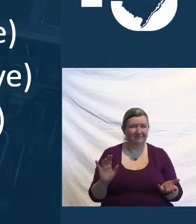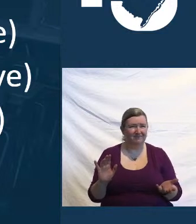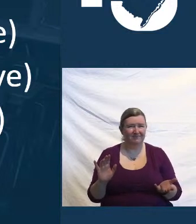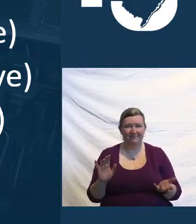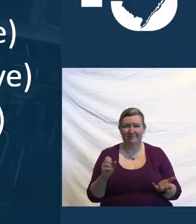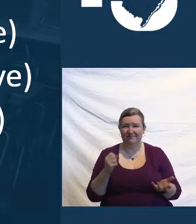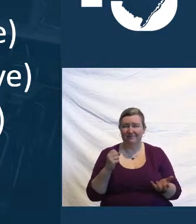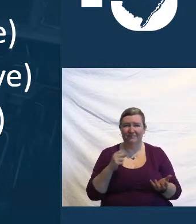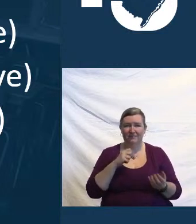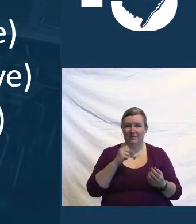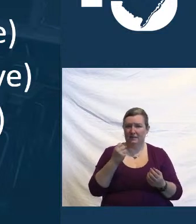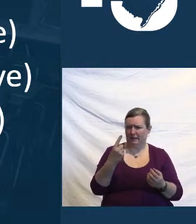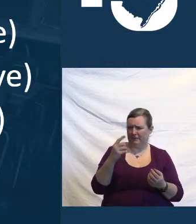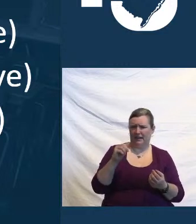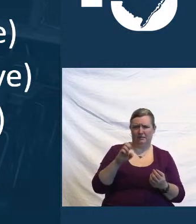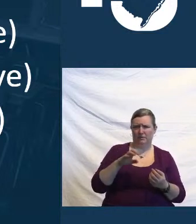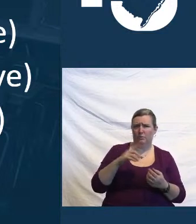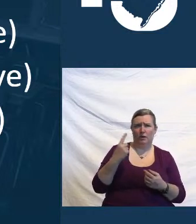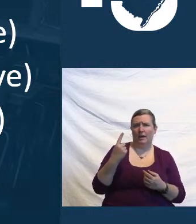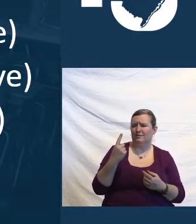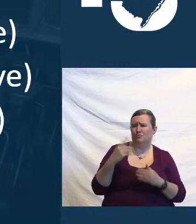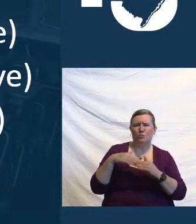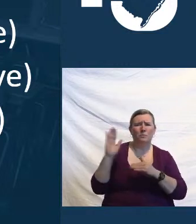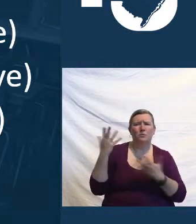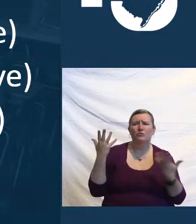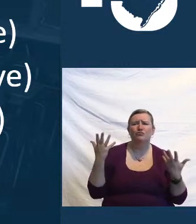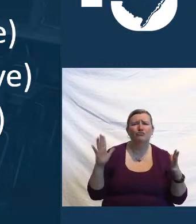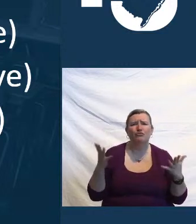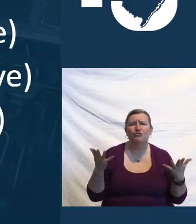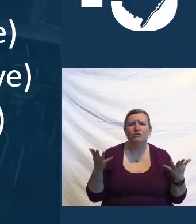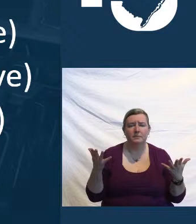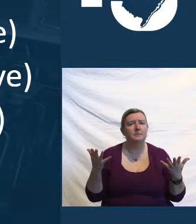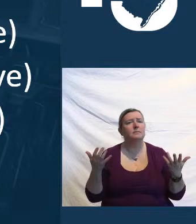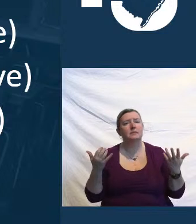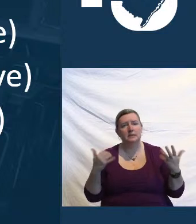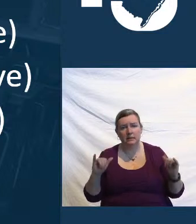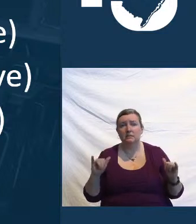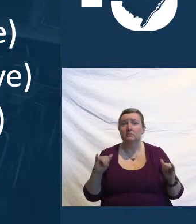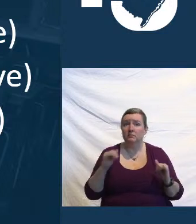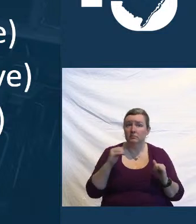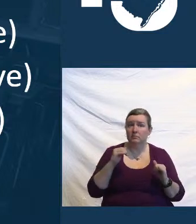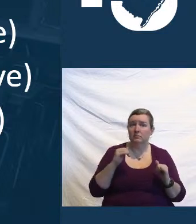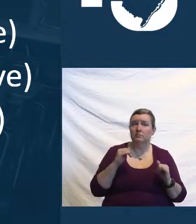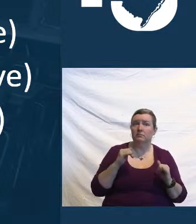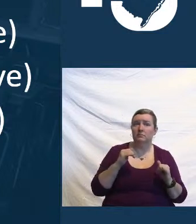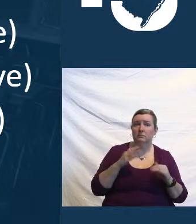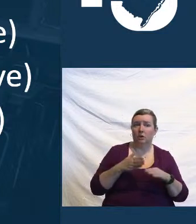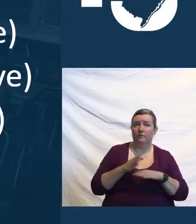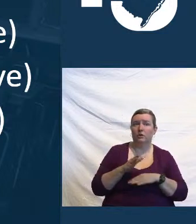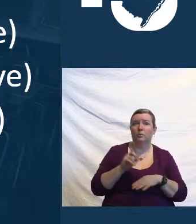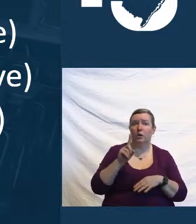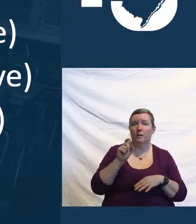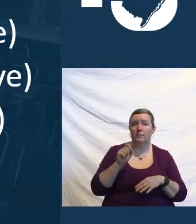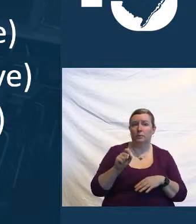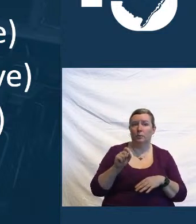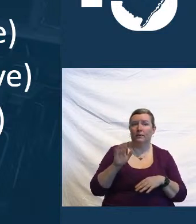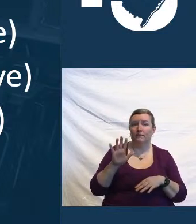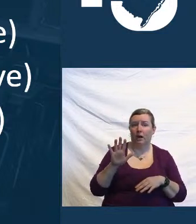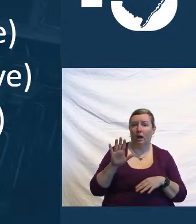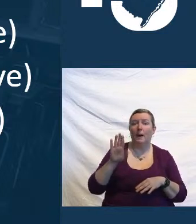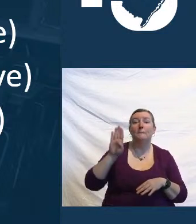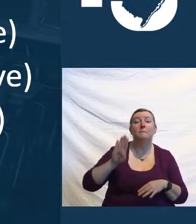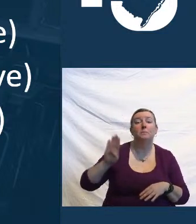many, but it does bear repeating that we have more than 1.5 million students across